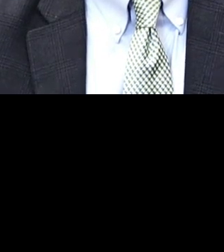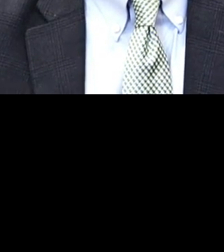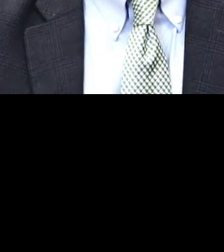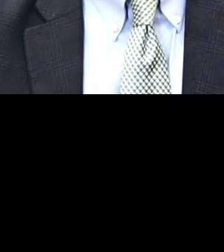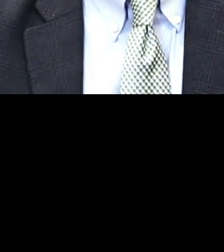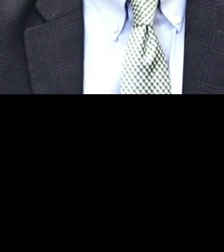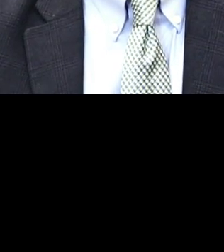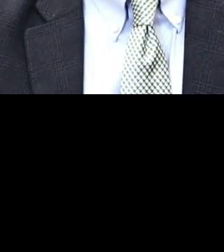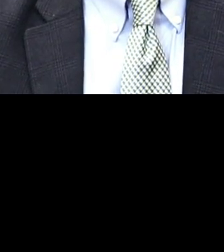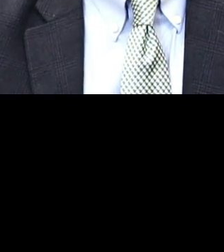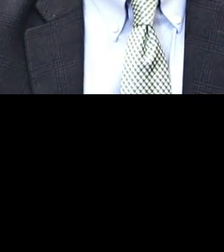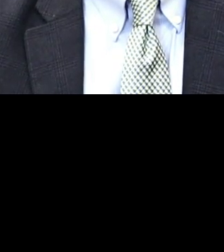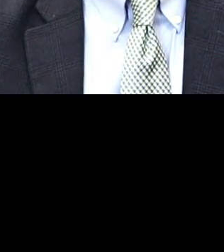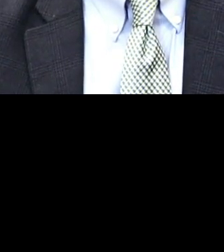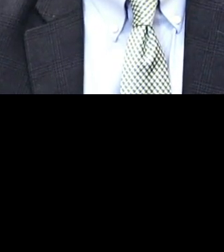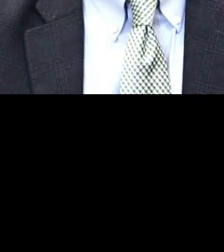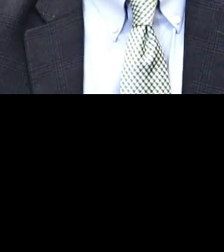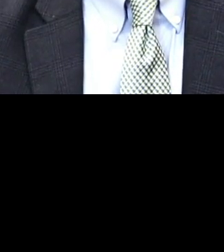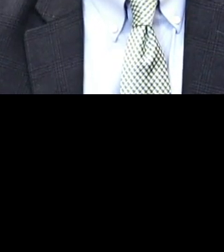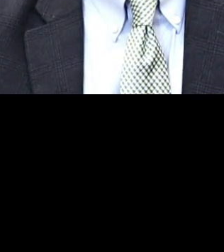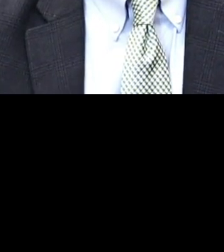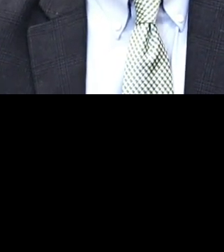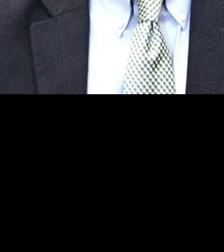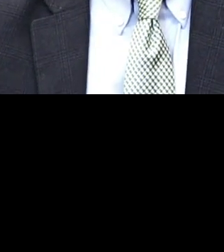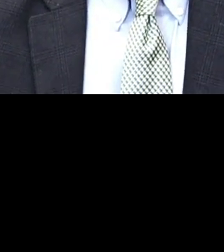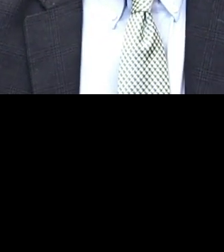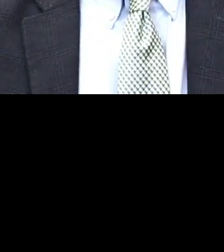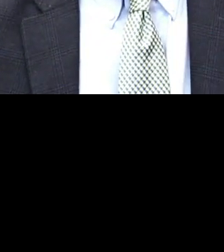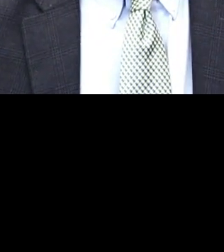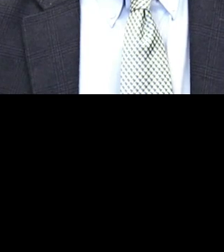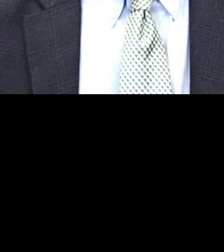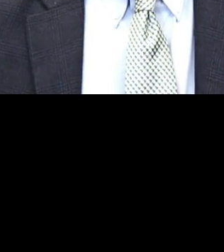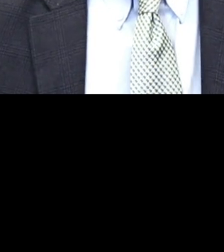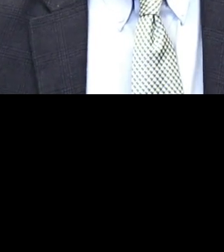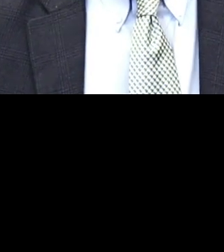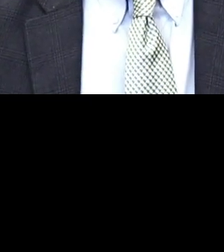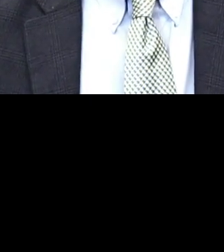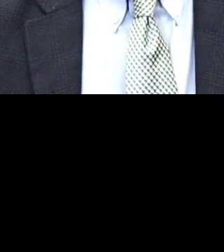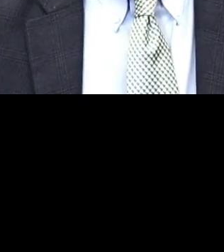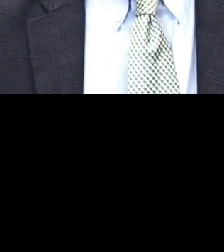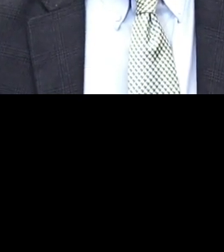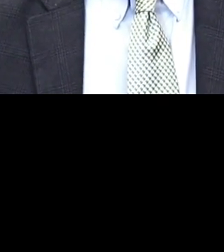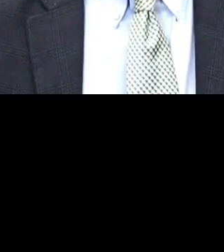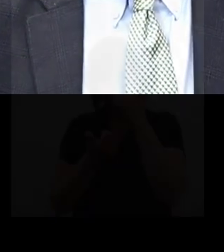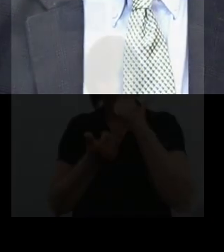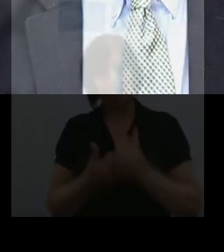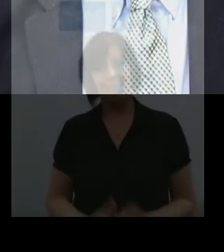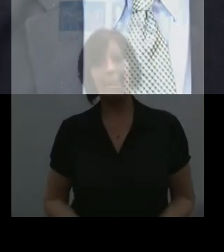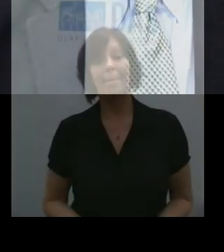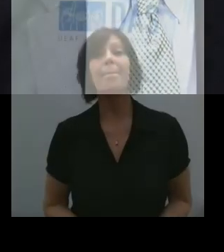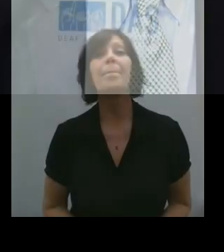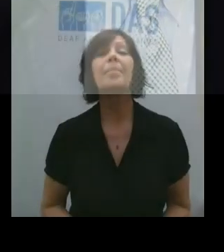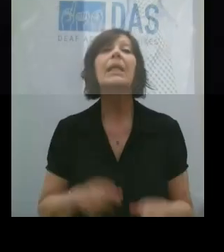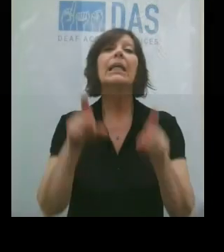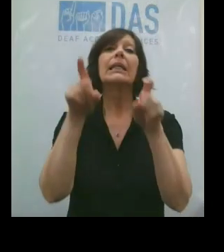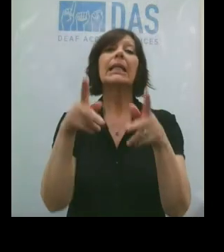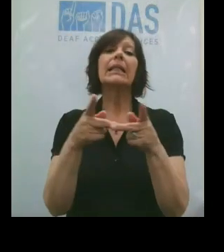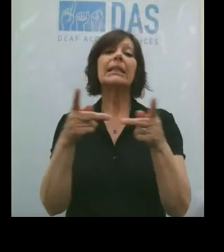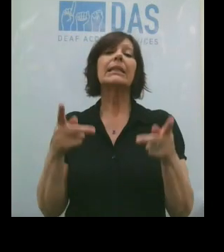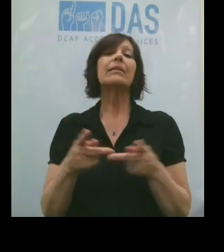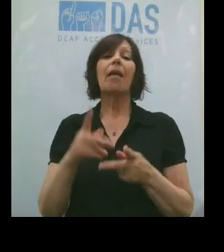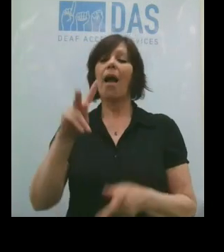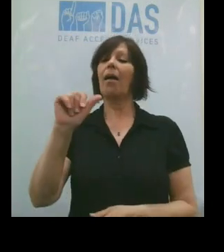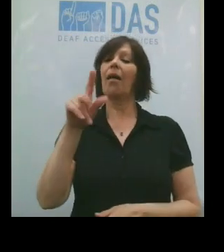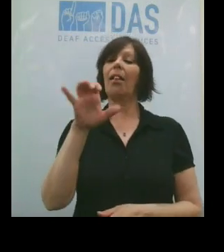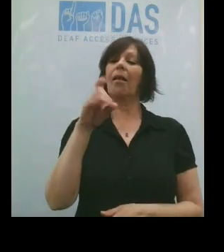and I would suggest that people take cover if they are in its way. The testing sites, the Calida